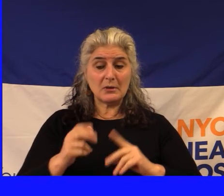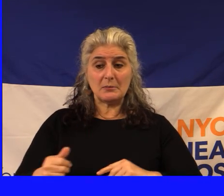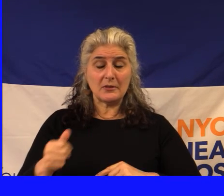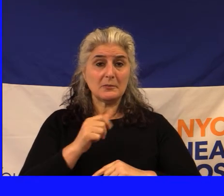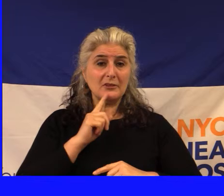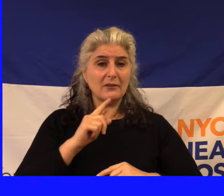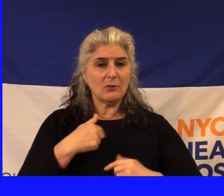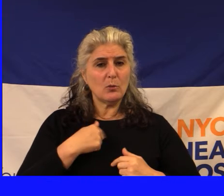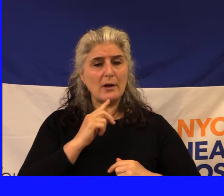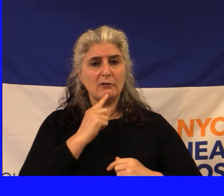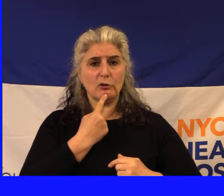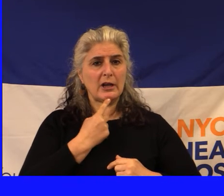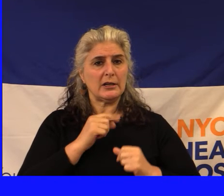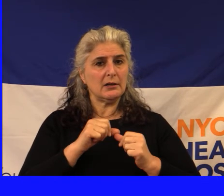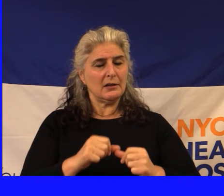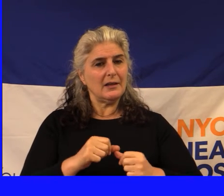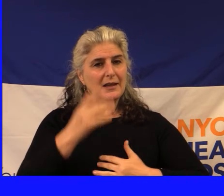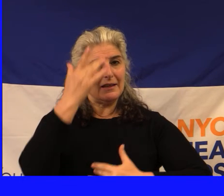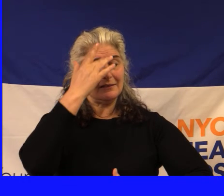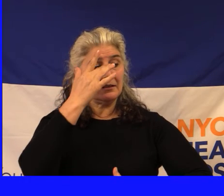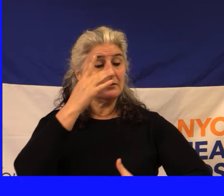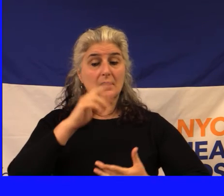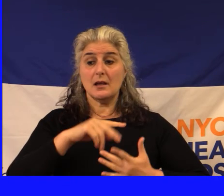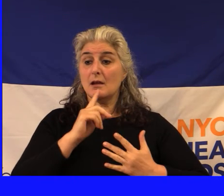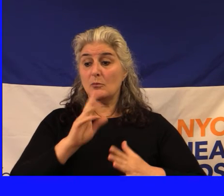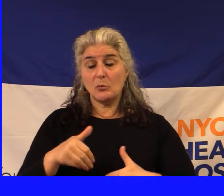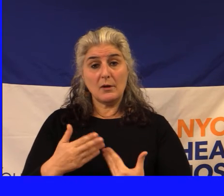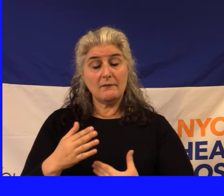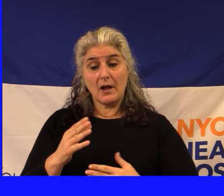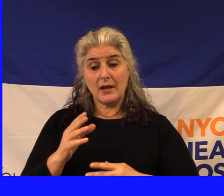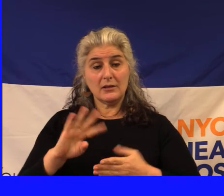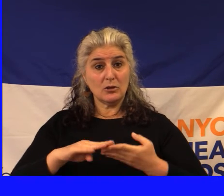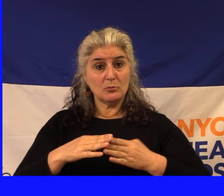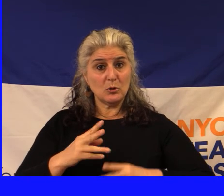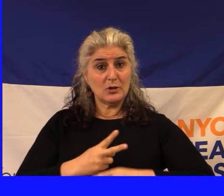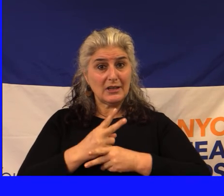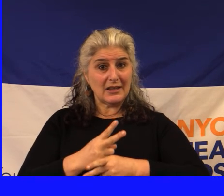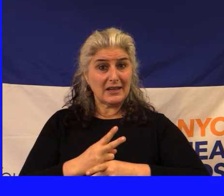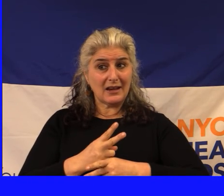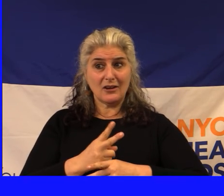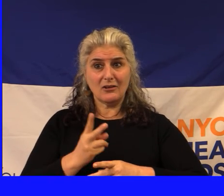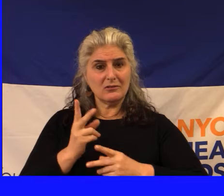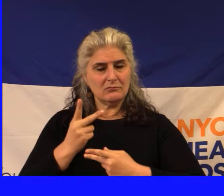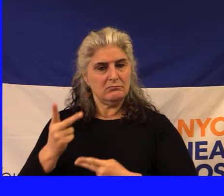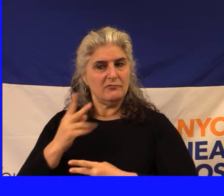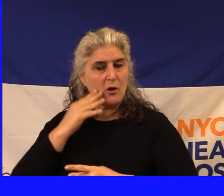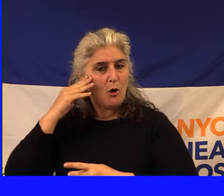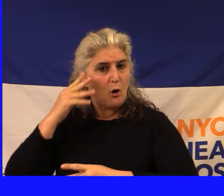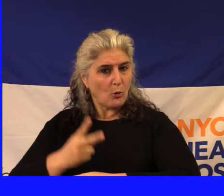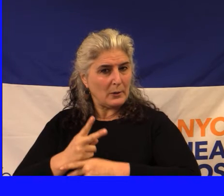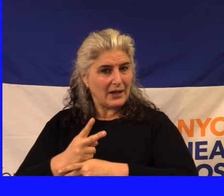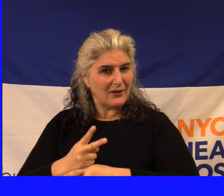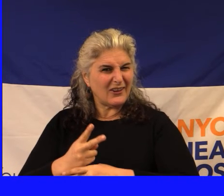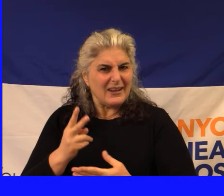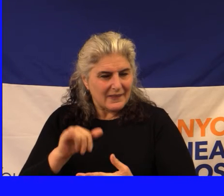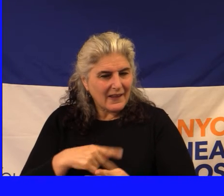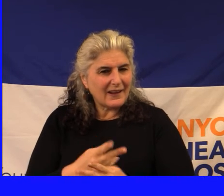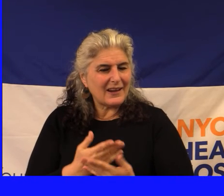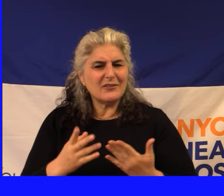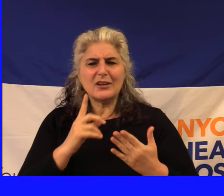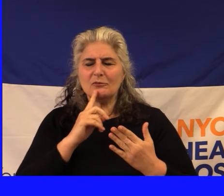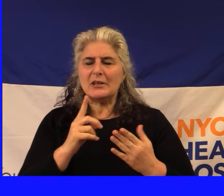chronically ill? Are we bringing in community care where it's needed? So standardized care models that really wrap around the